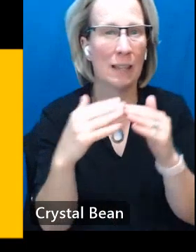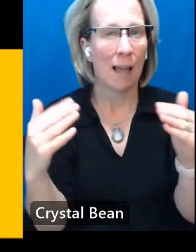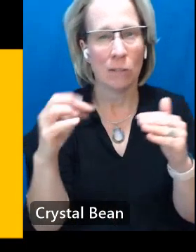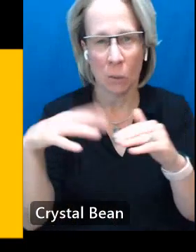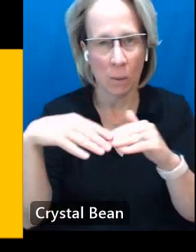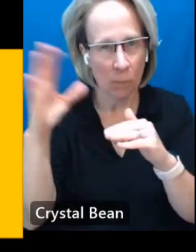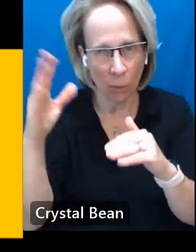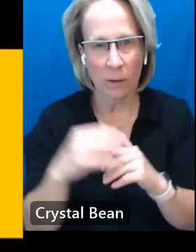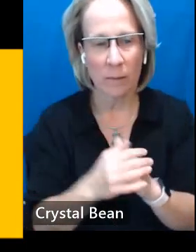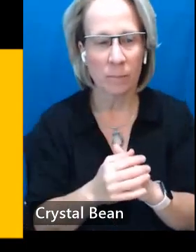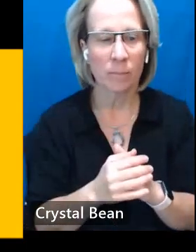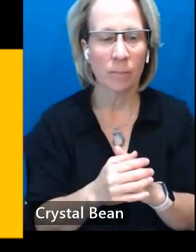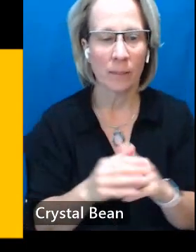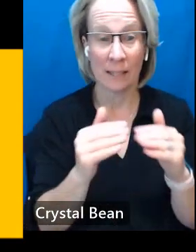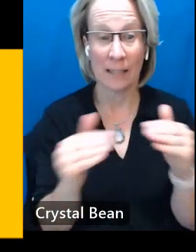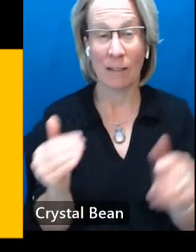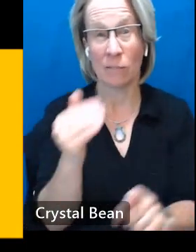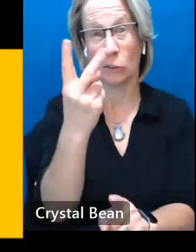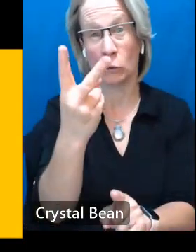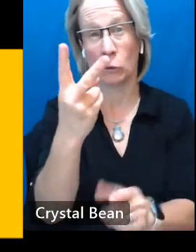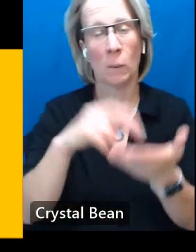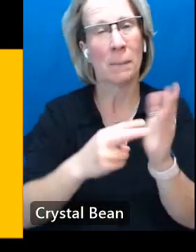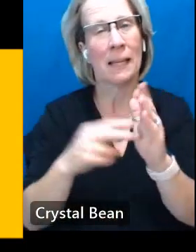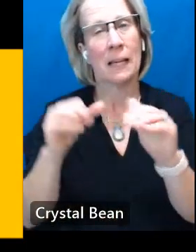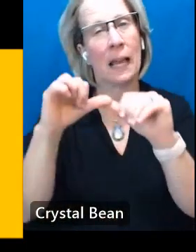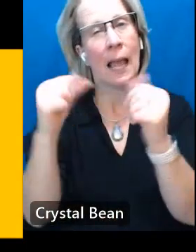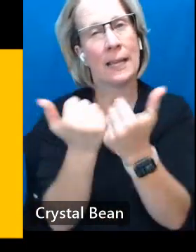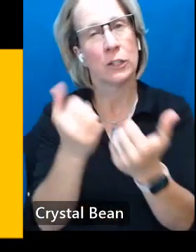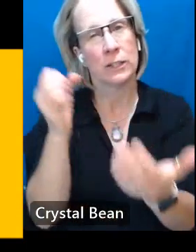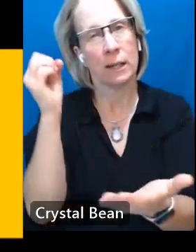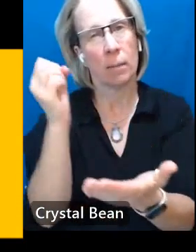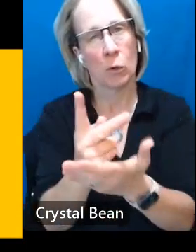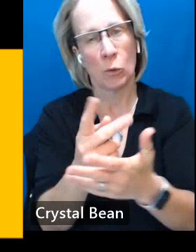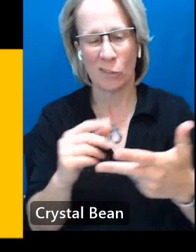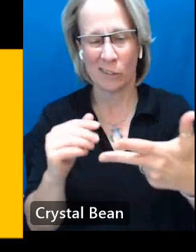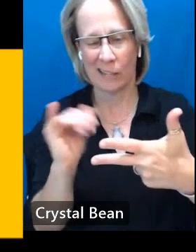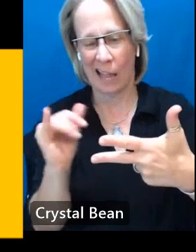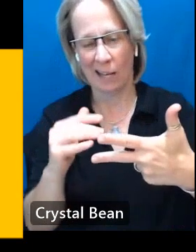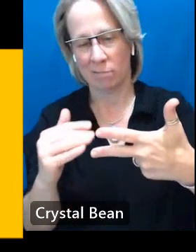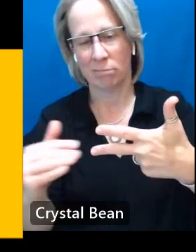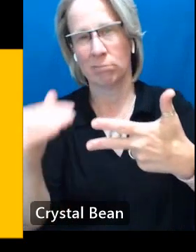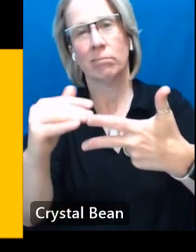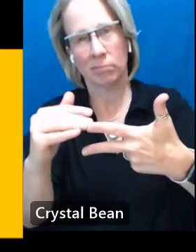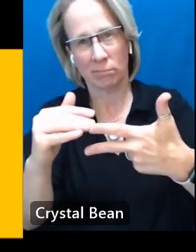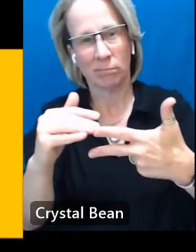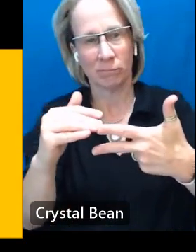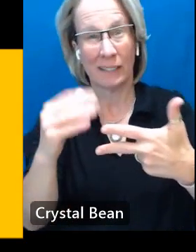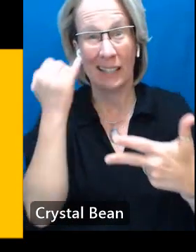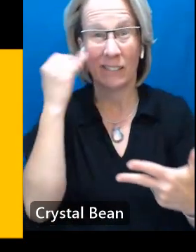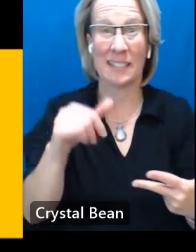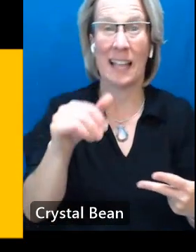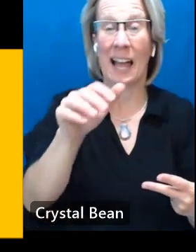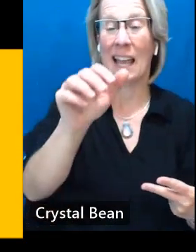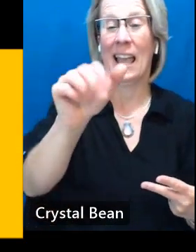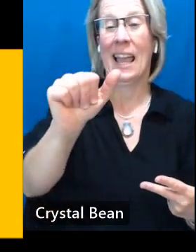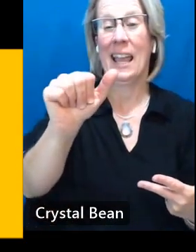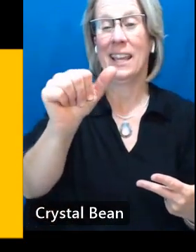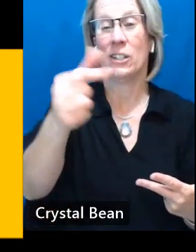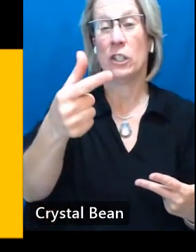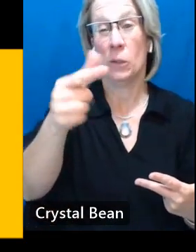think of as agency approval. So again, if it's that AGY entry type, then you have the authority